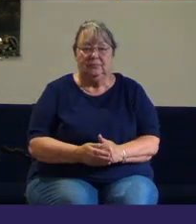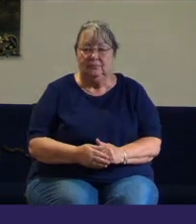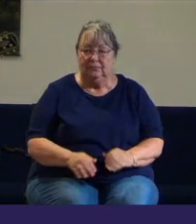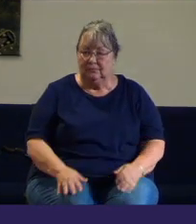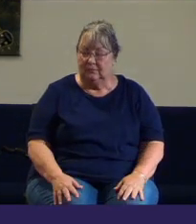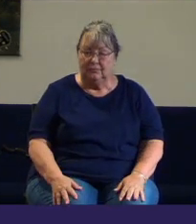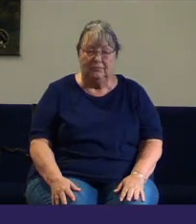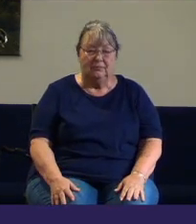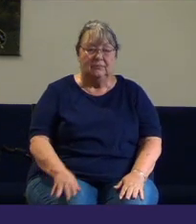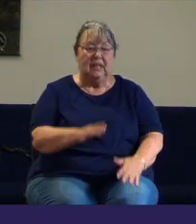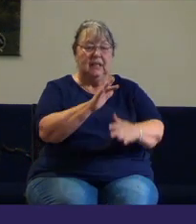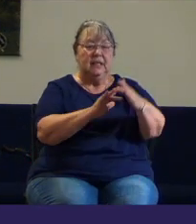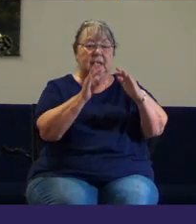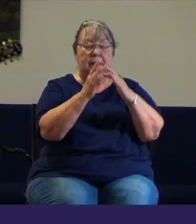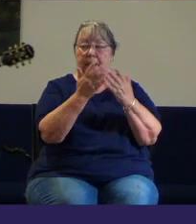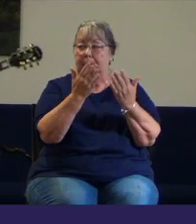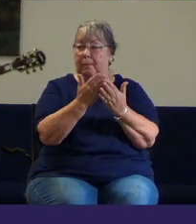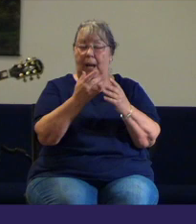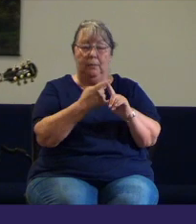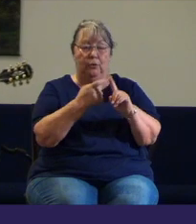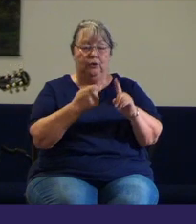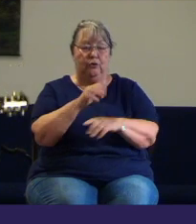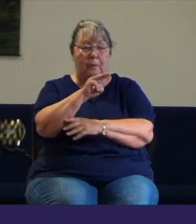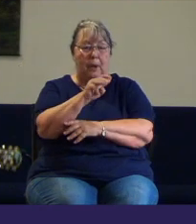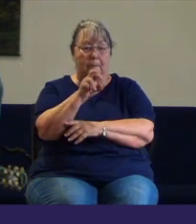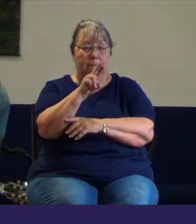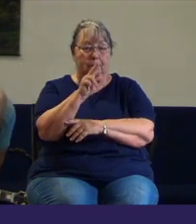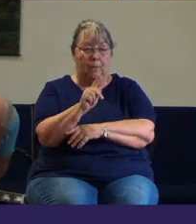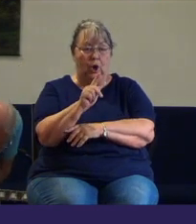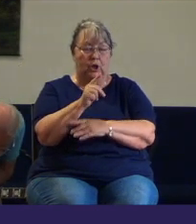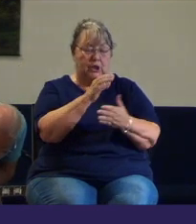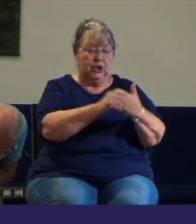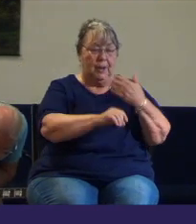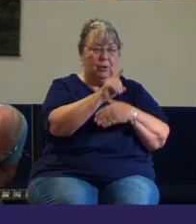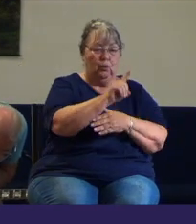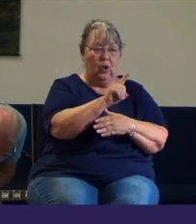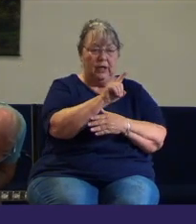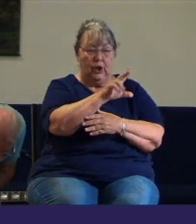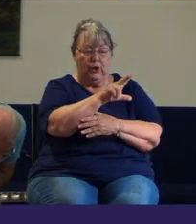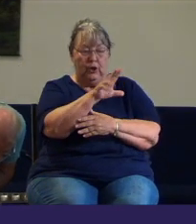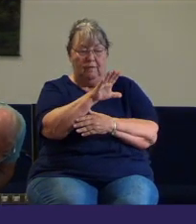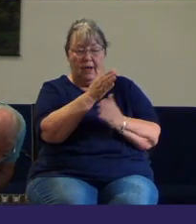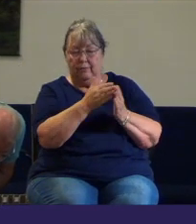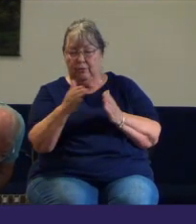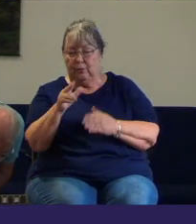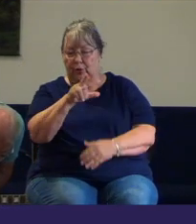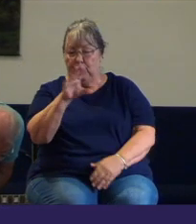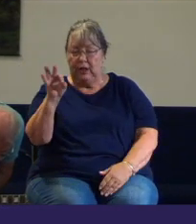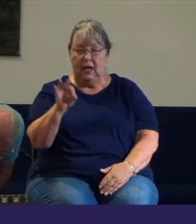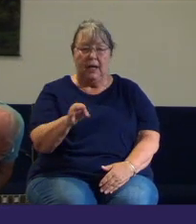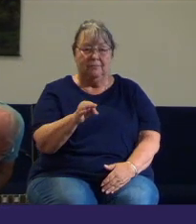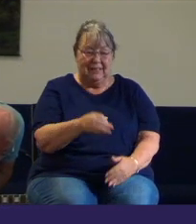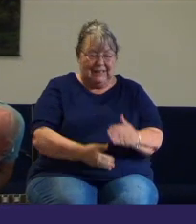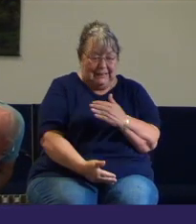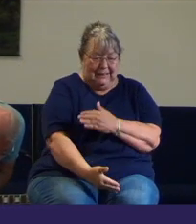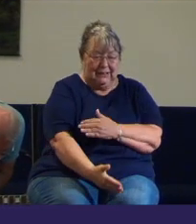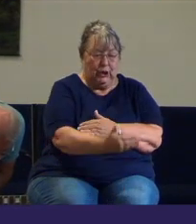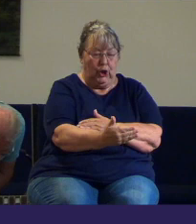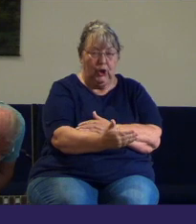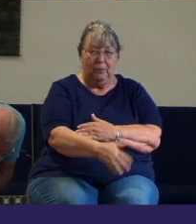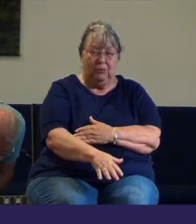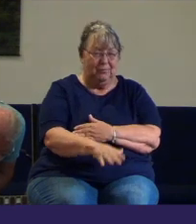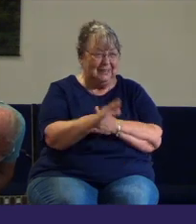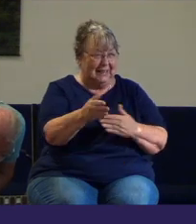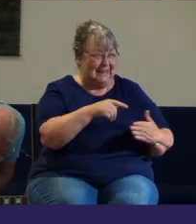The scripture message this morning comes from Mark 1, 35 through 39. Very early in the morning, while